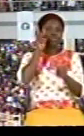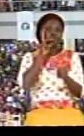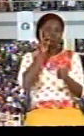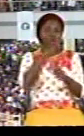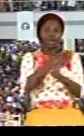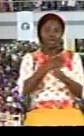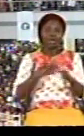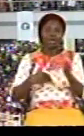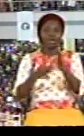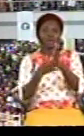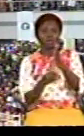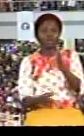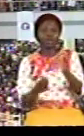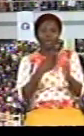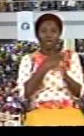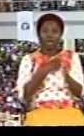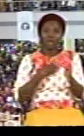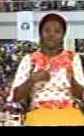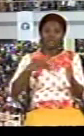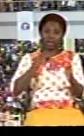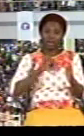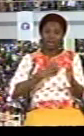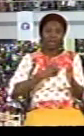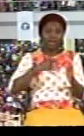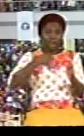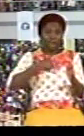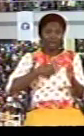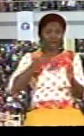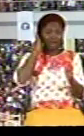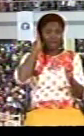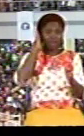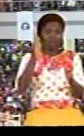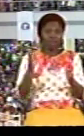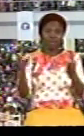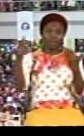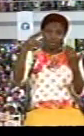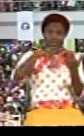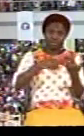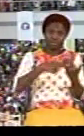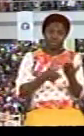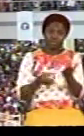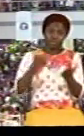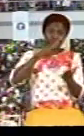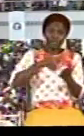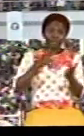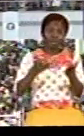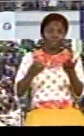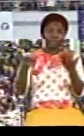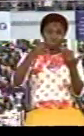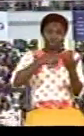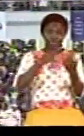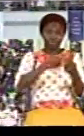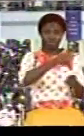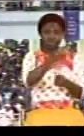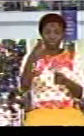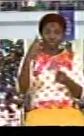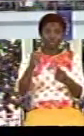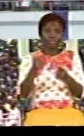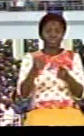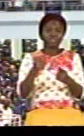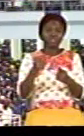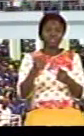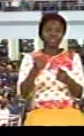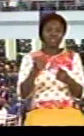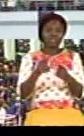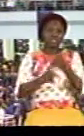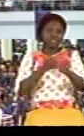And I will restore to you the years that the locusts have eaten. The